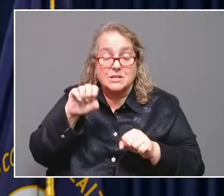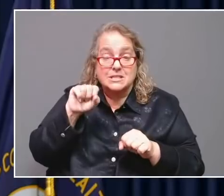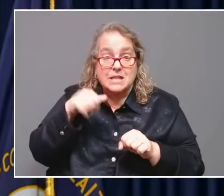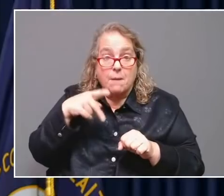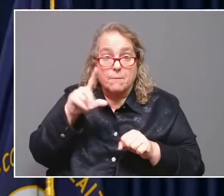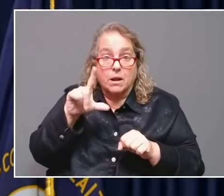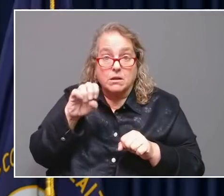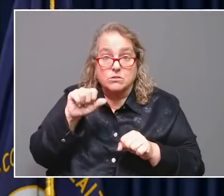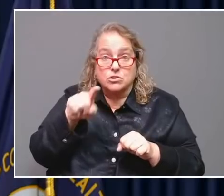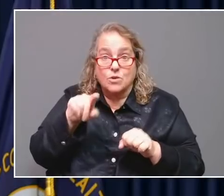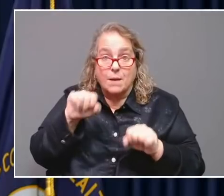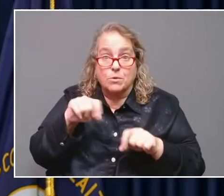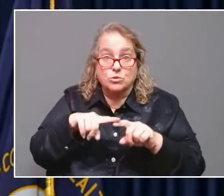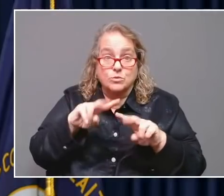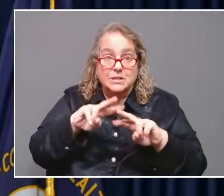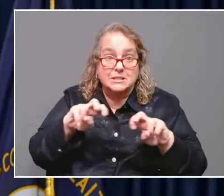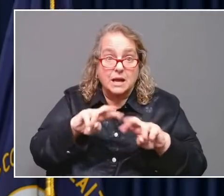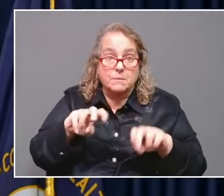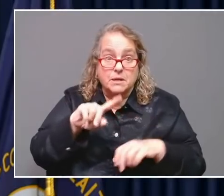examine?